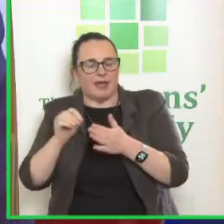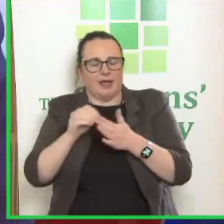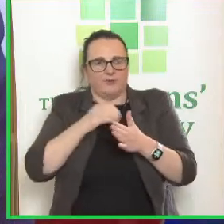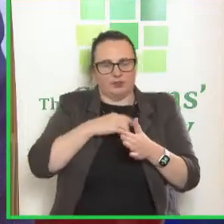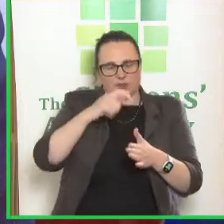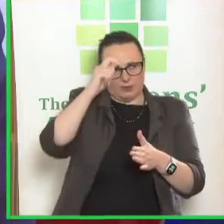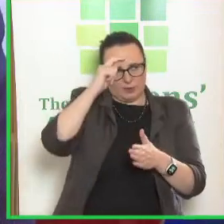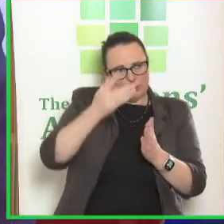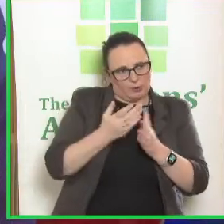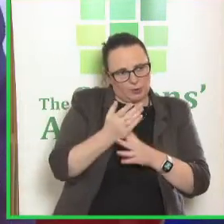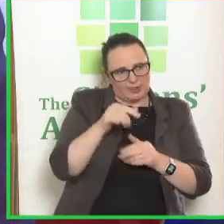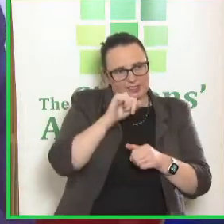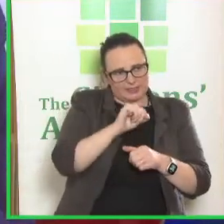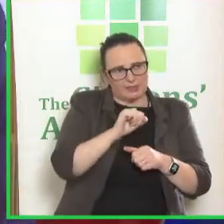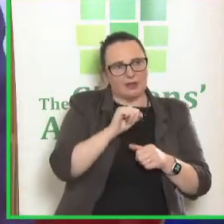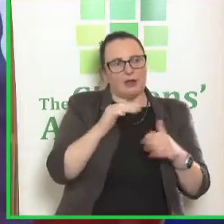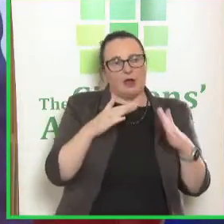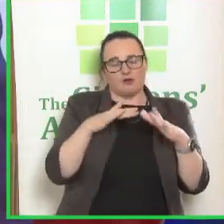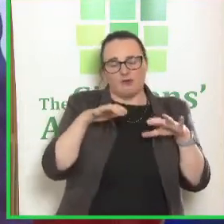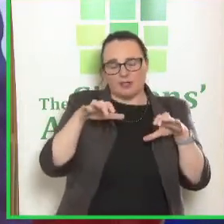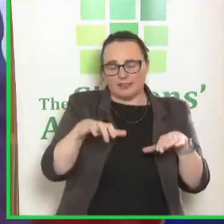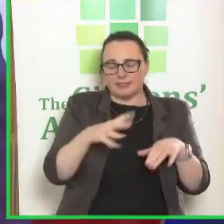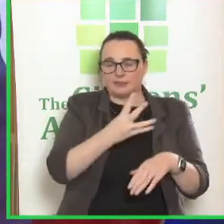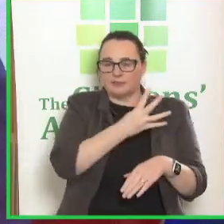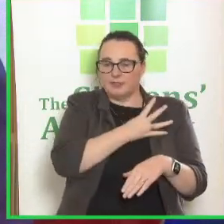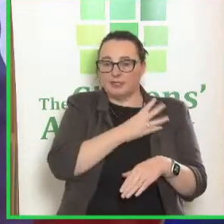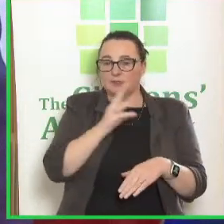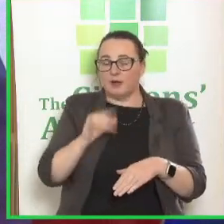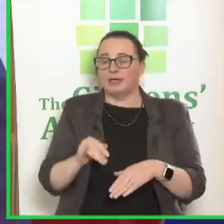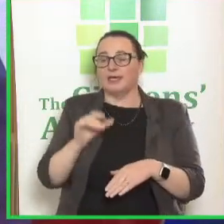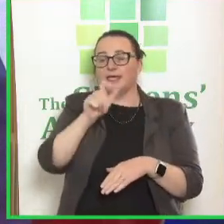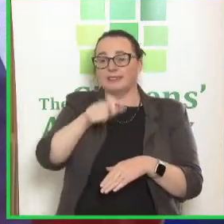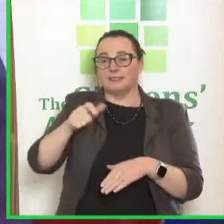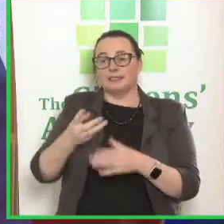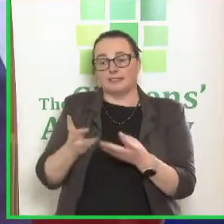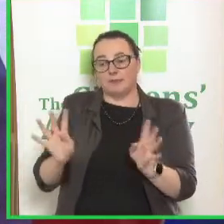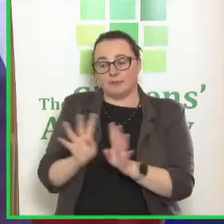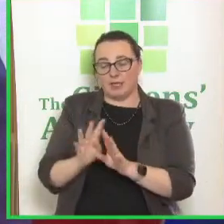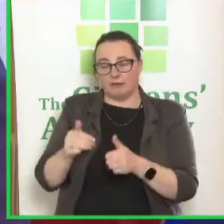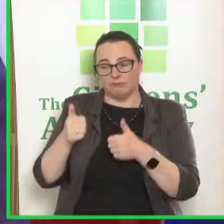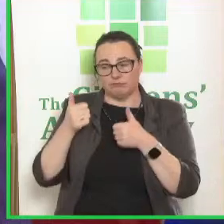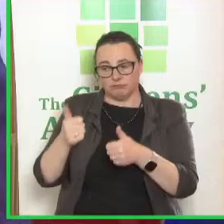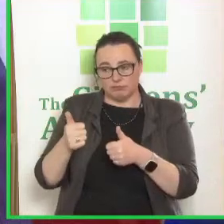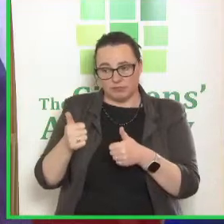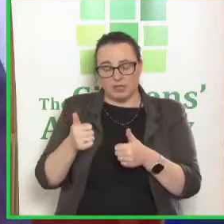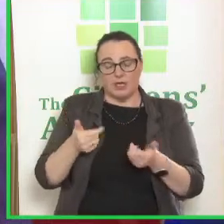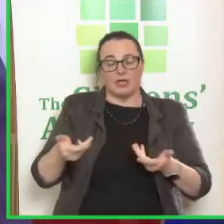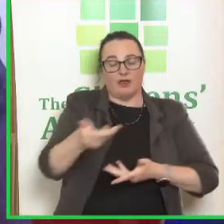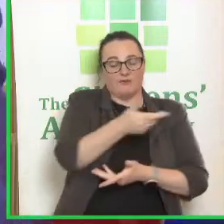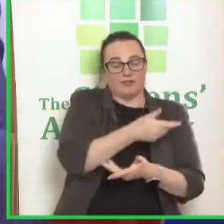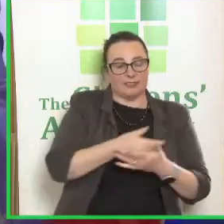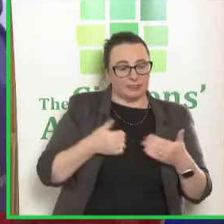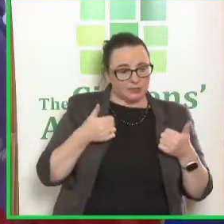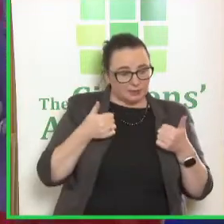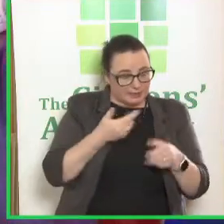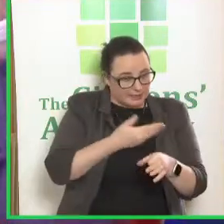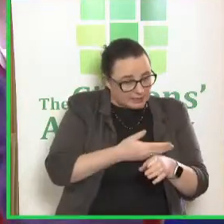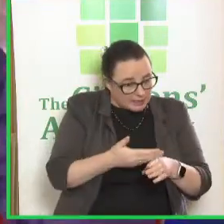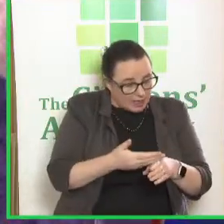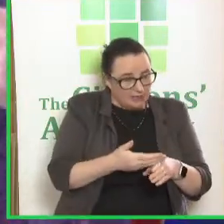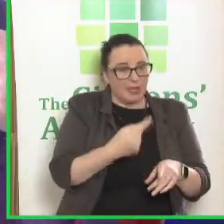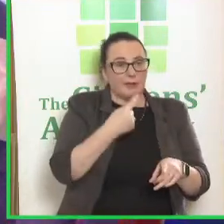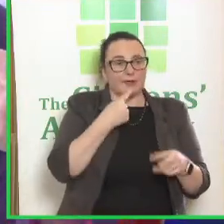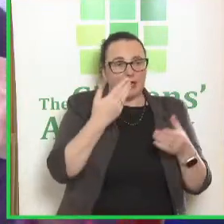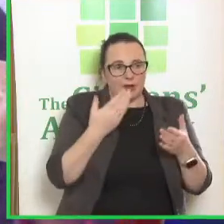this Oireachtas committee. And that's why the Citizens' Assembly work is really good. The conversation has started, but it is not over. We still have to start peeling